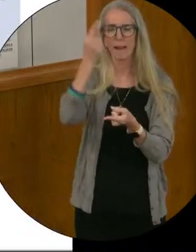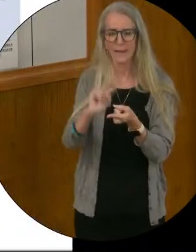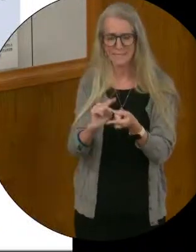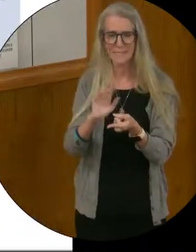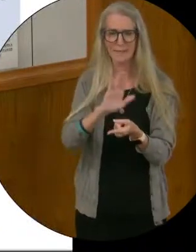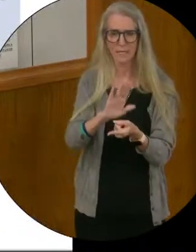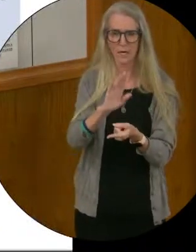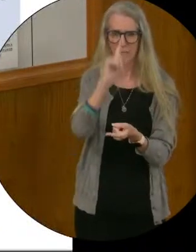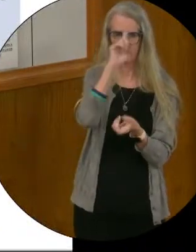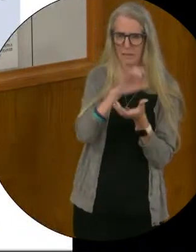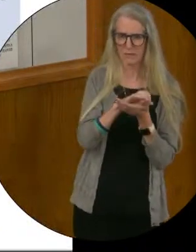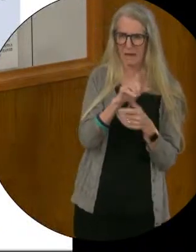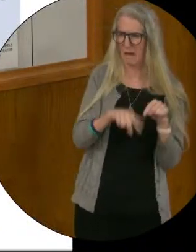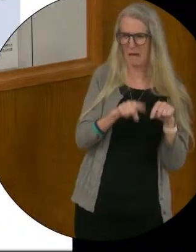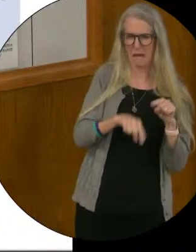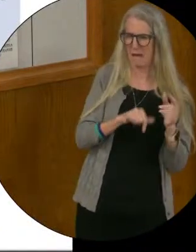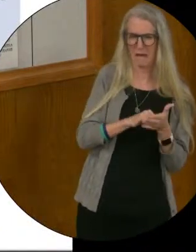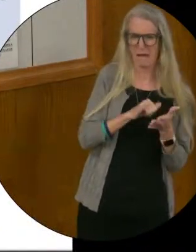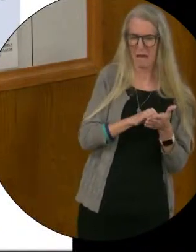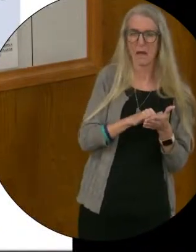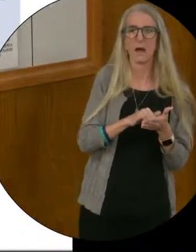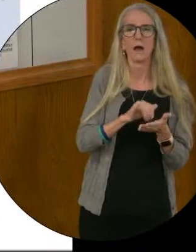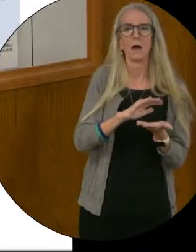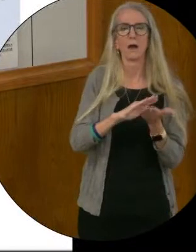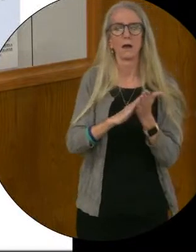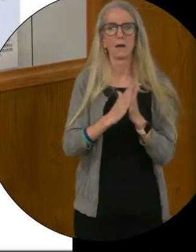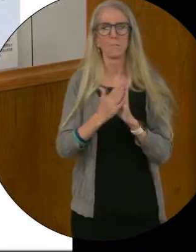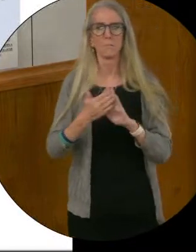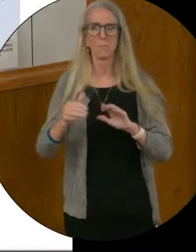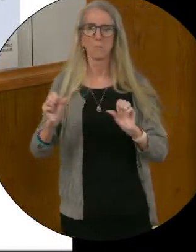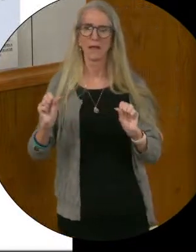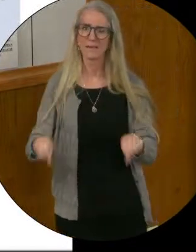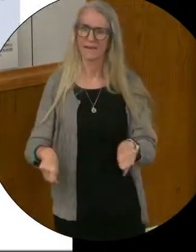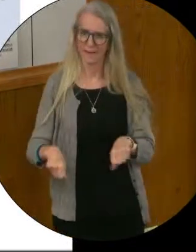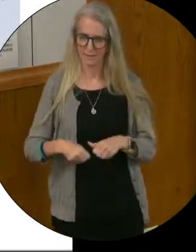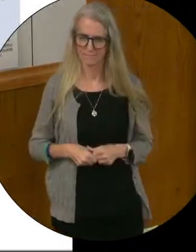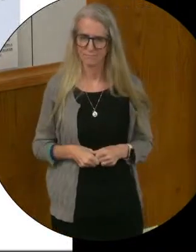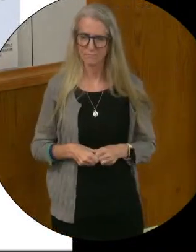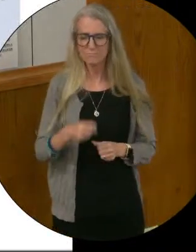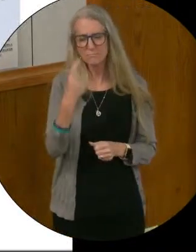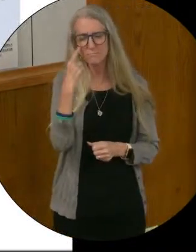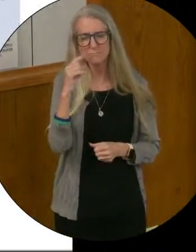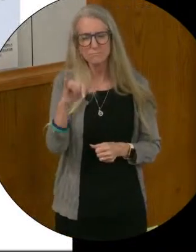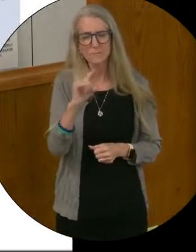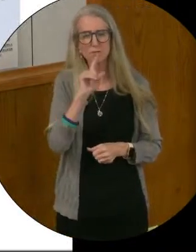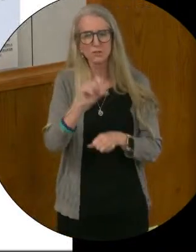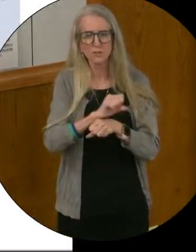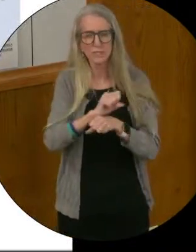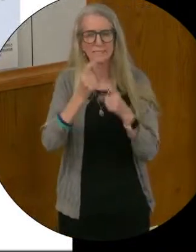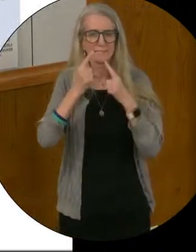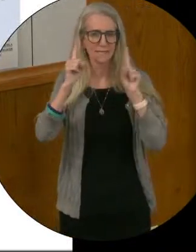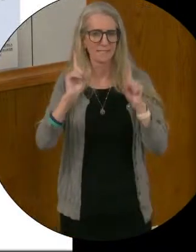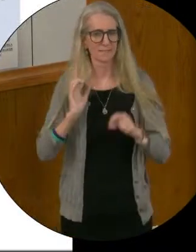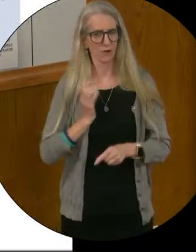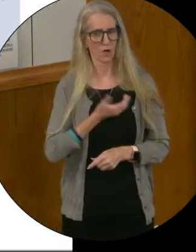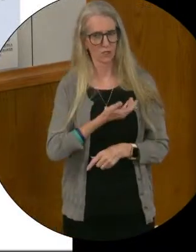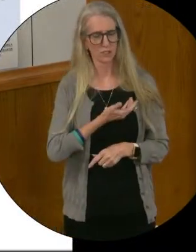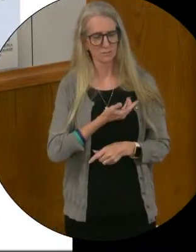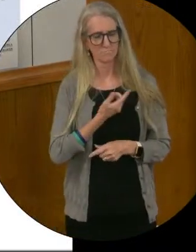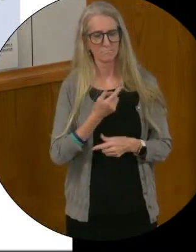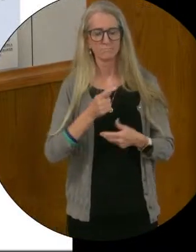from I can't or that's not a possibility to I certainly can. So I would say that that's certainly a success of ours.